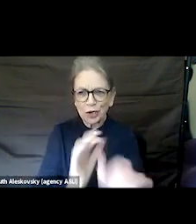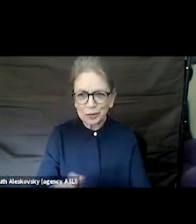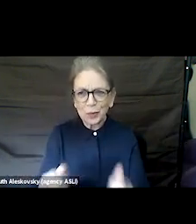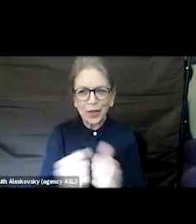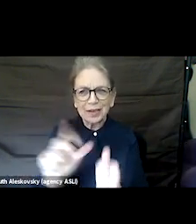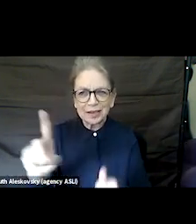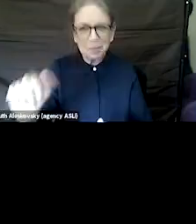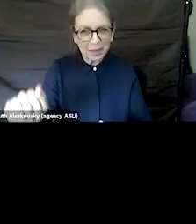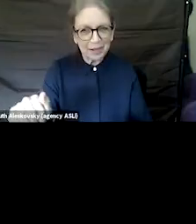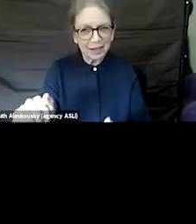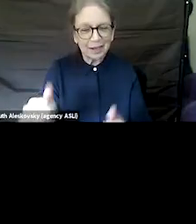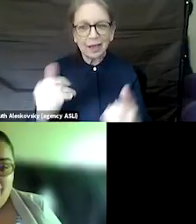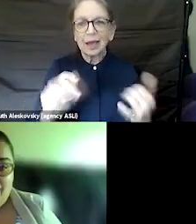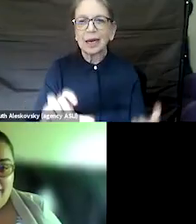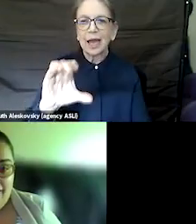over to you.